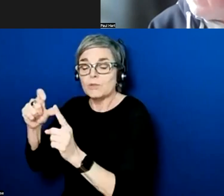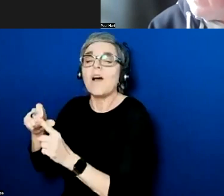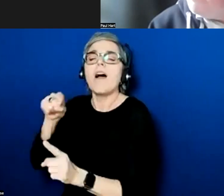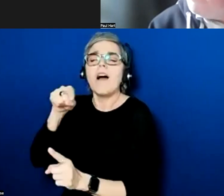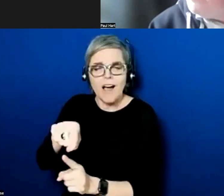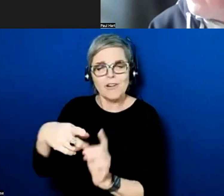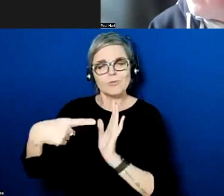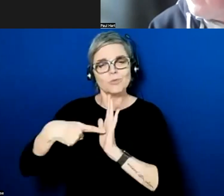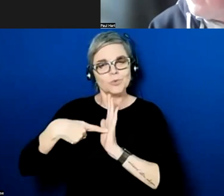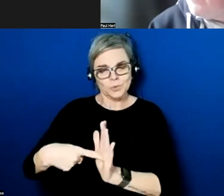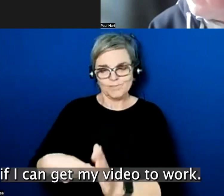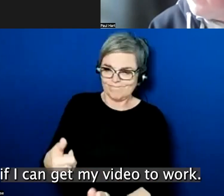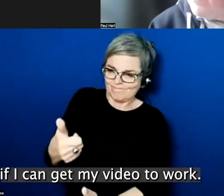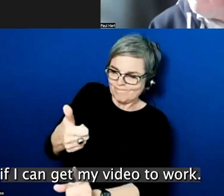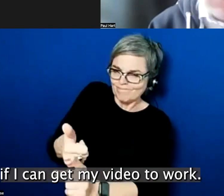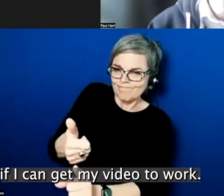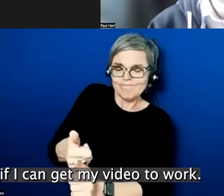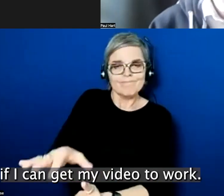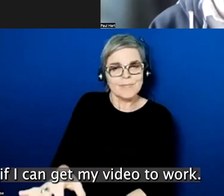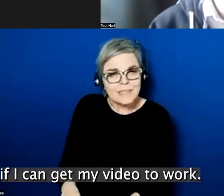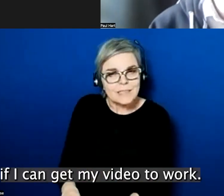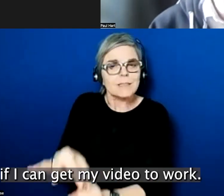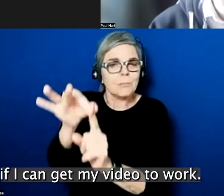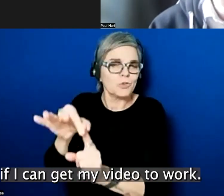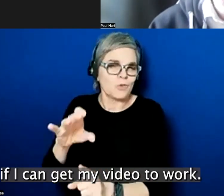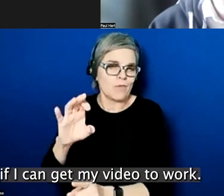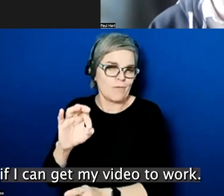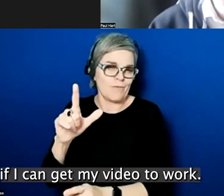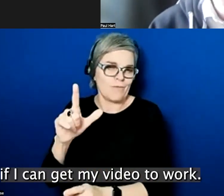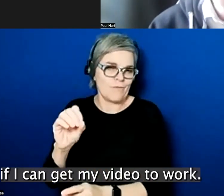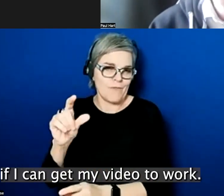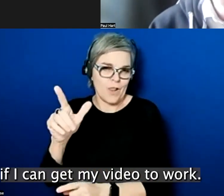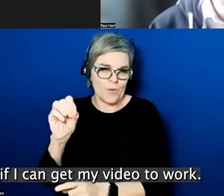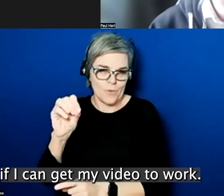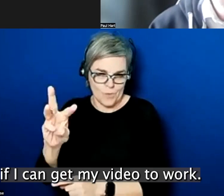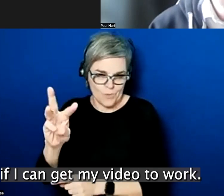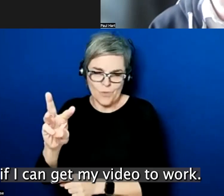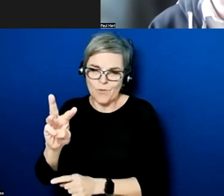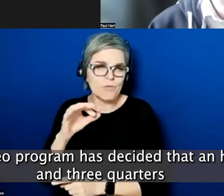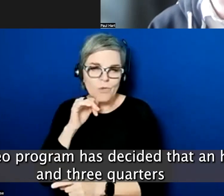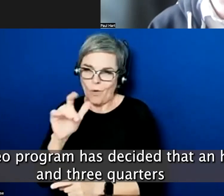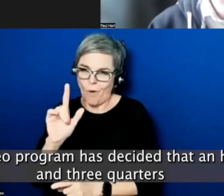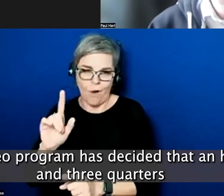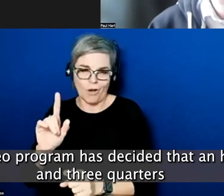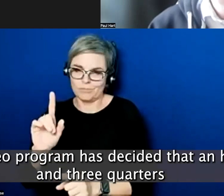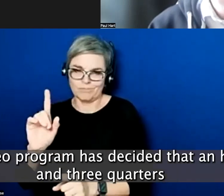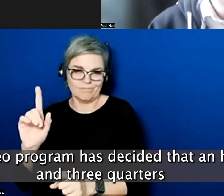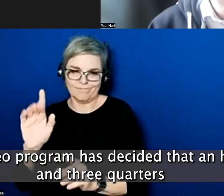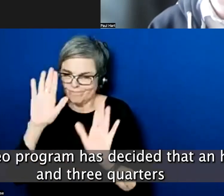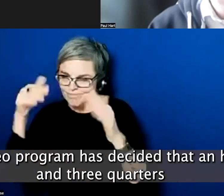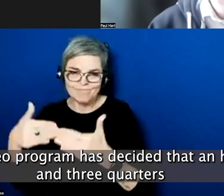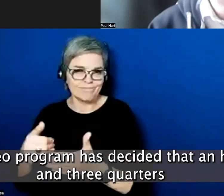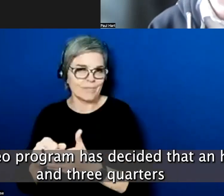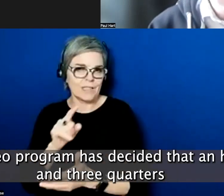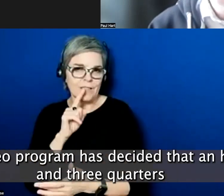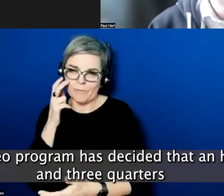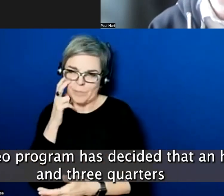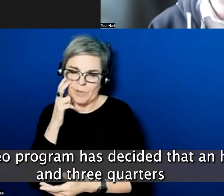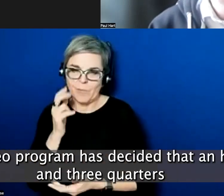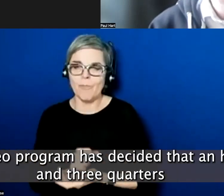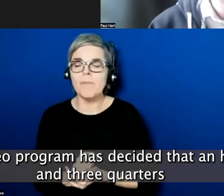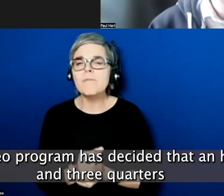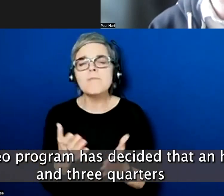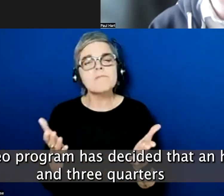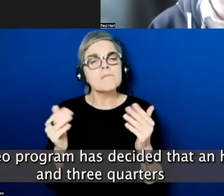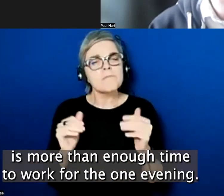clips, if I can get my video to work. My video program has obviously decided that an